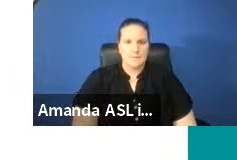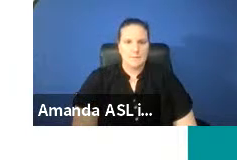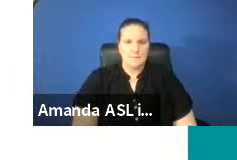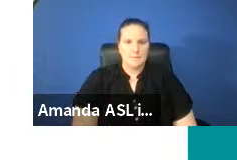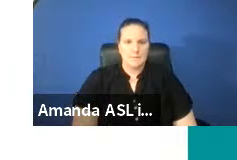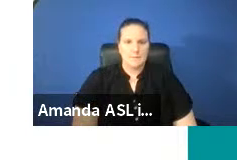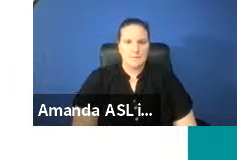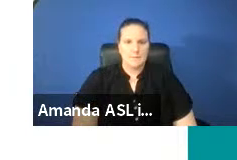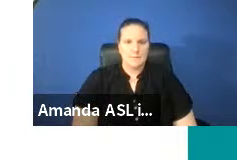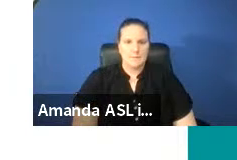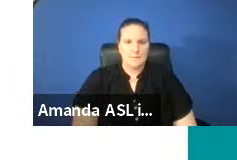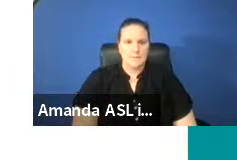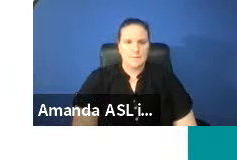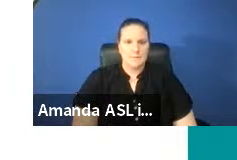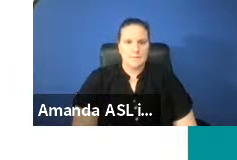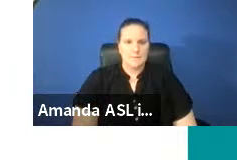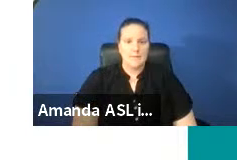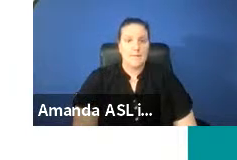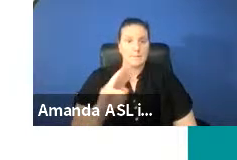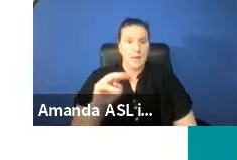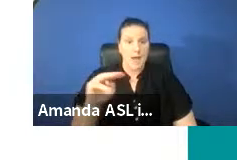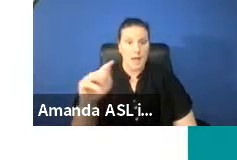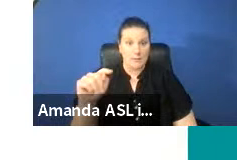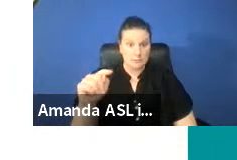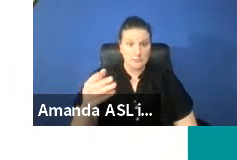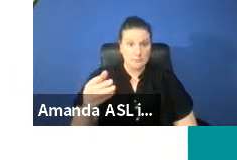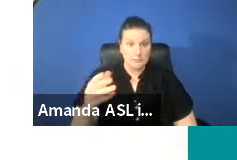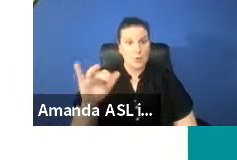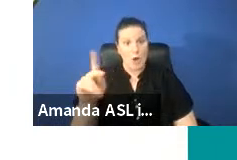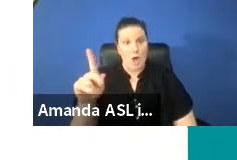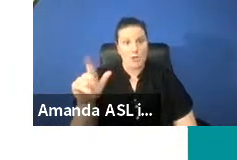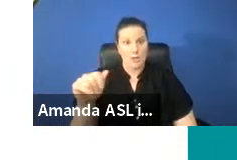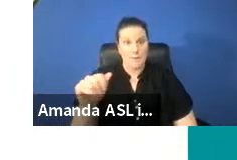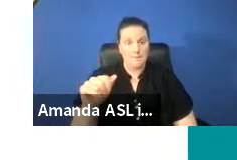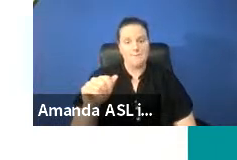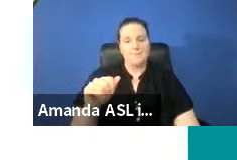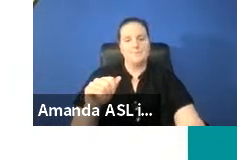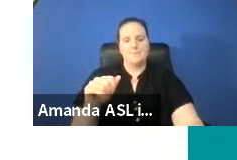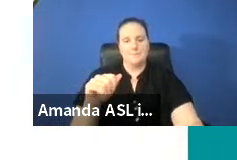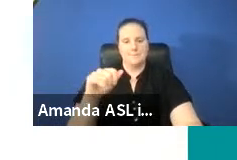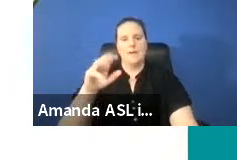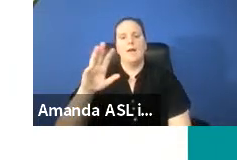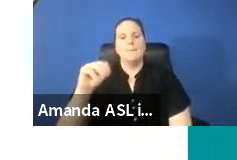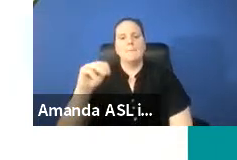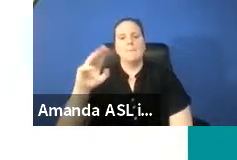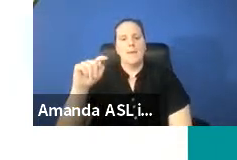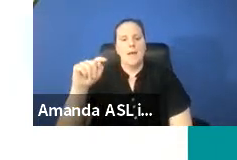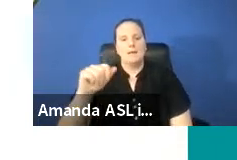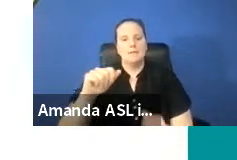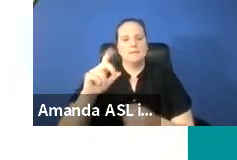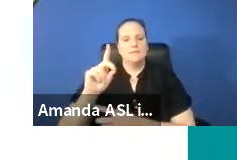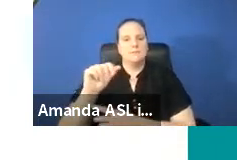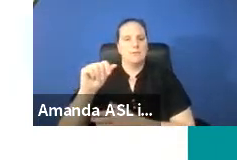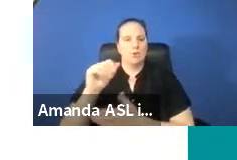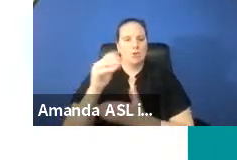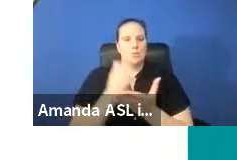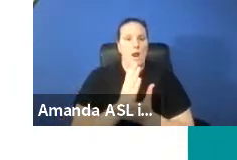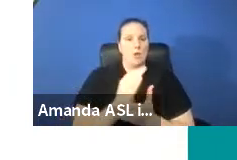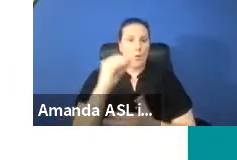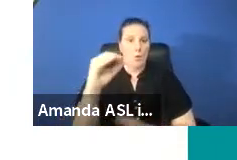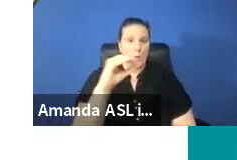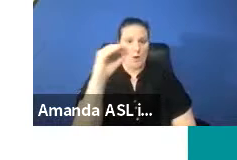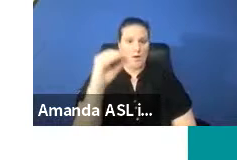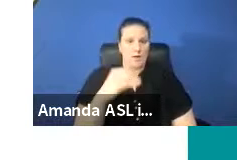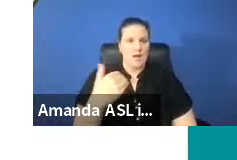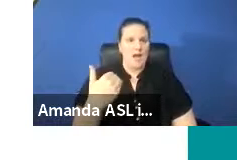Matt, and then Yolanda. Yeah, so I just have this is Matt Sears with Disability Rights Oregon. I just